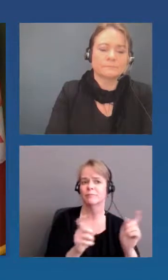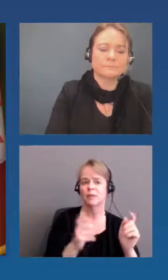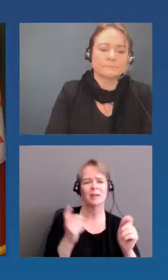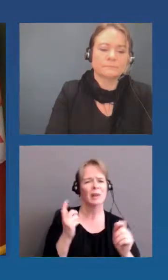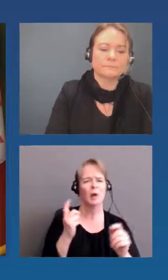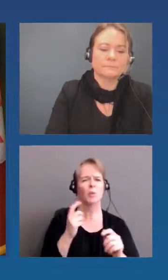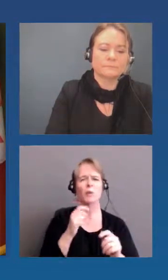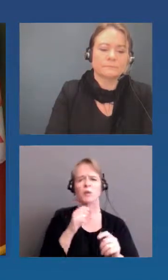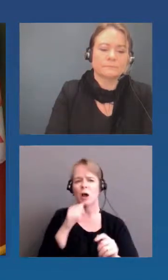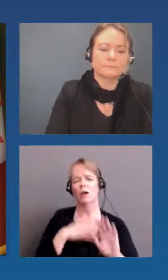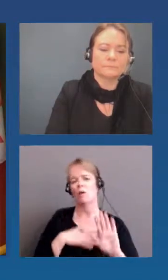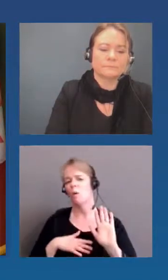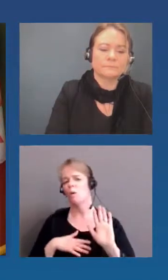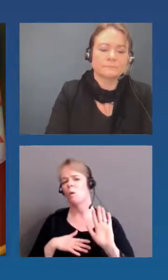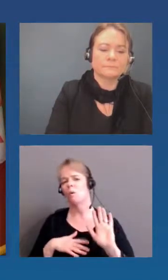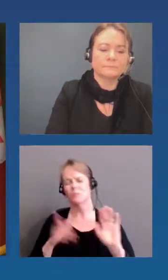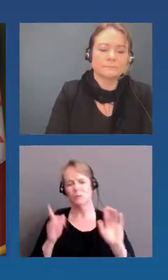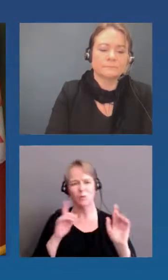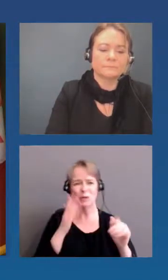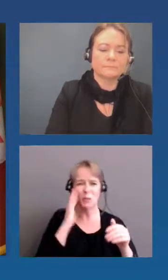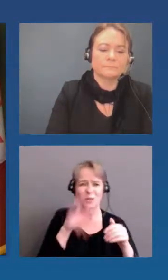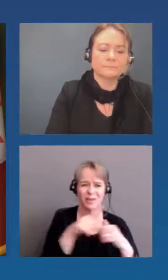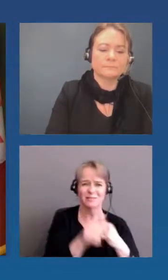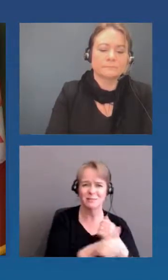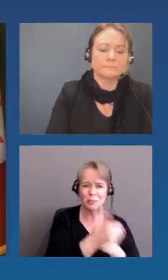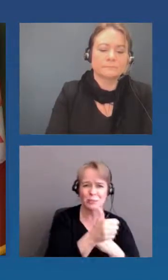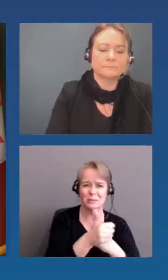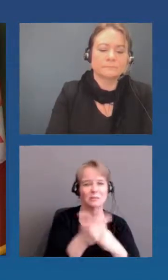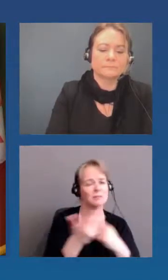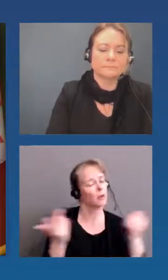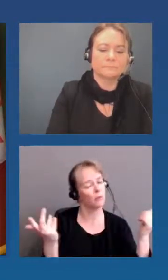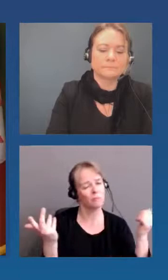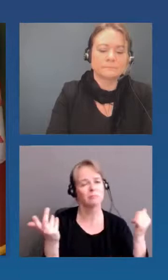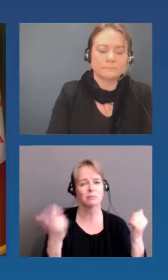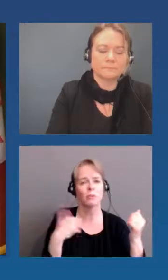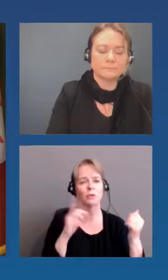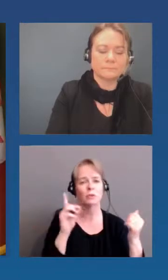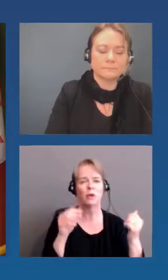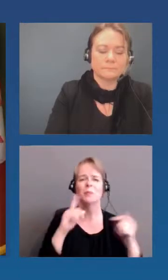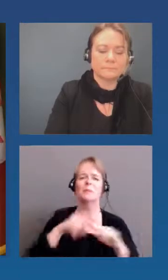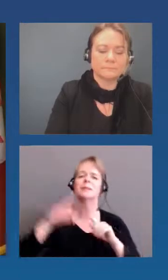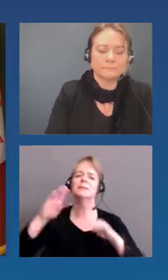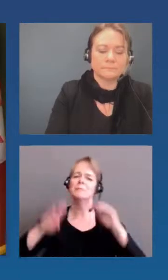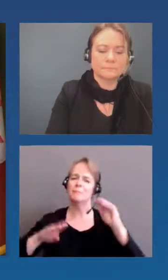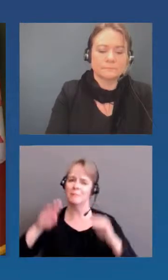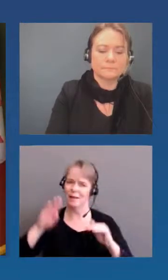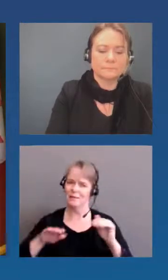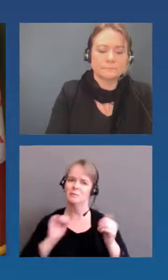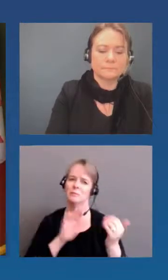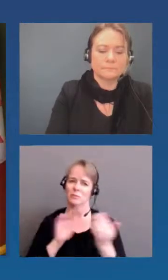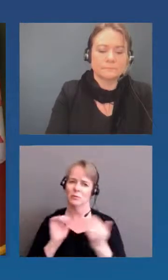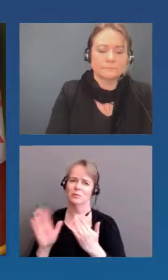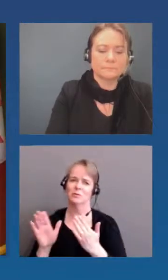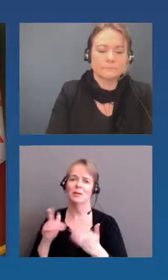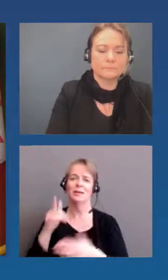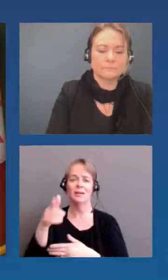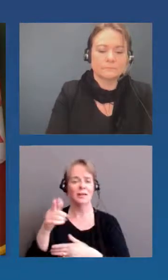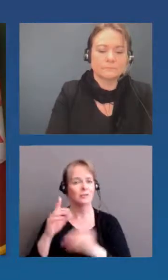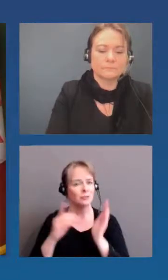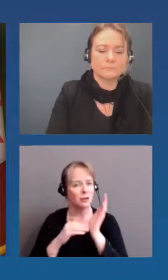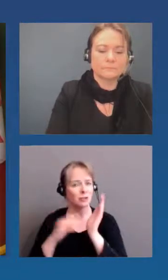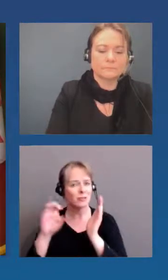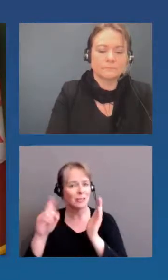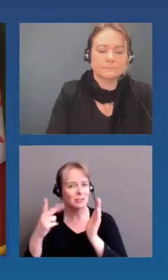at risk. So I think it's a balanced approach, right? The leadership and message from Dr. Etches, the rest of the community answering, because I